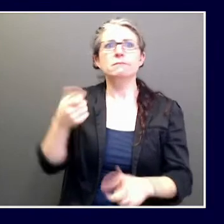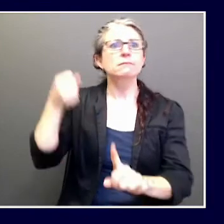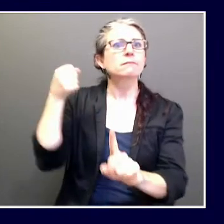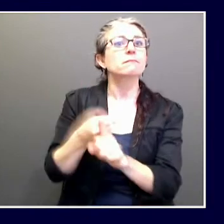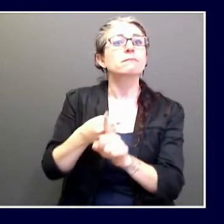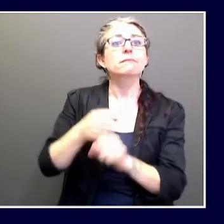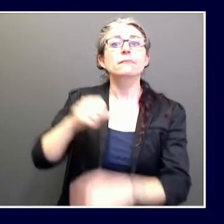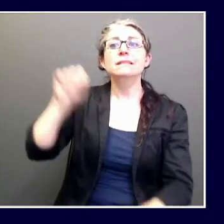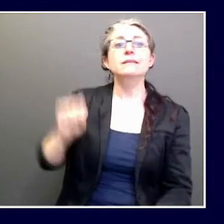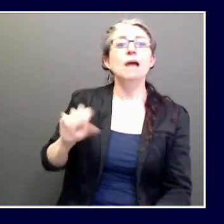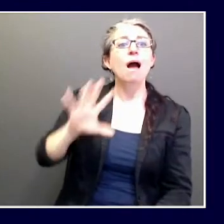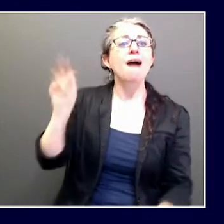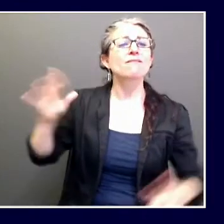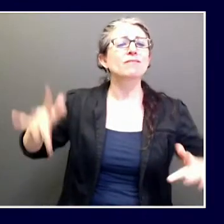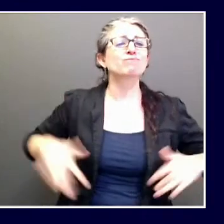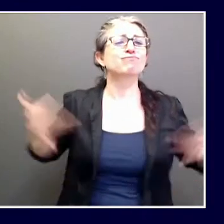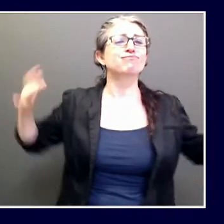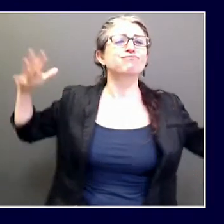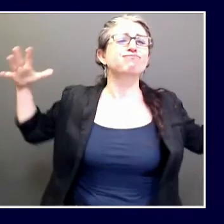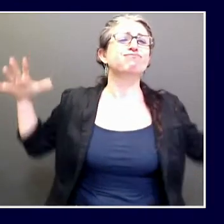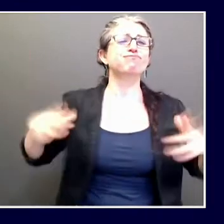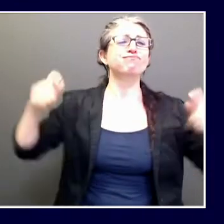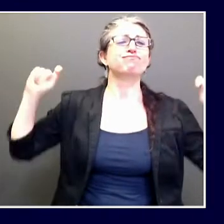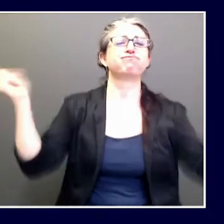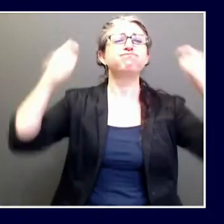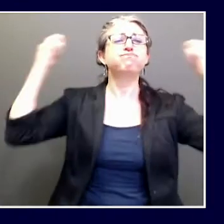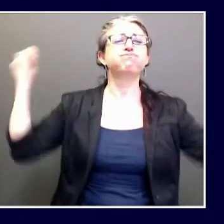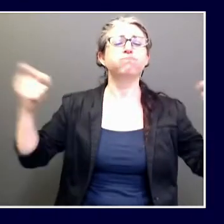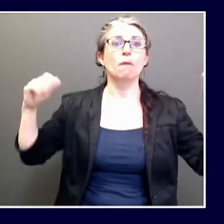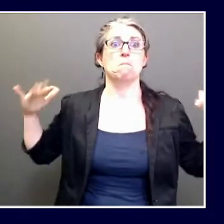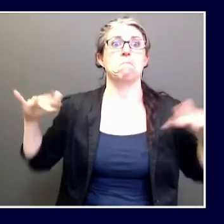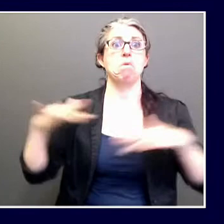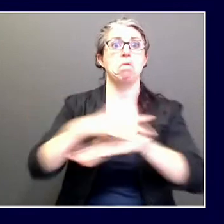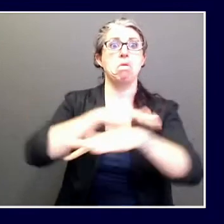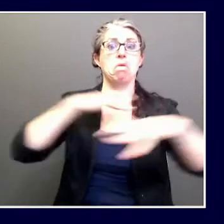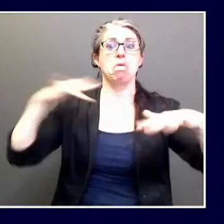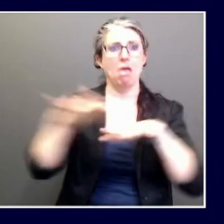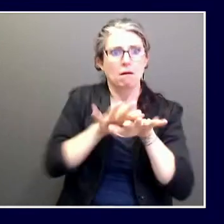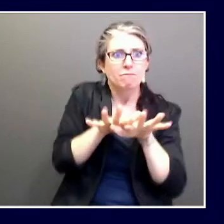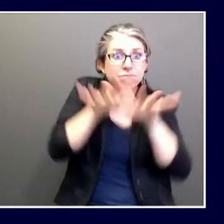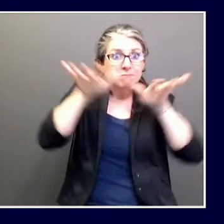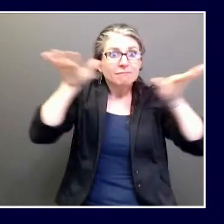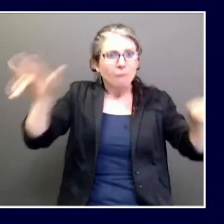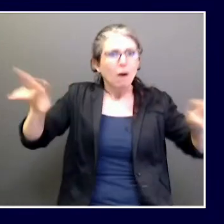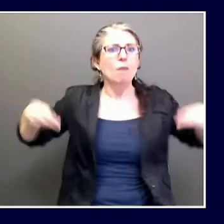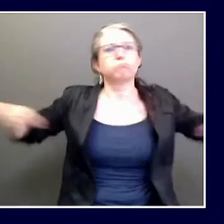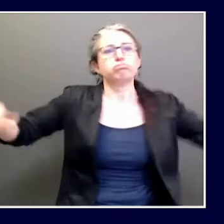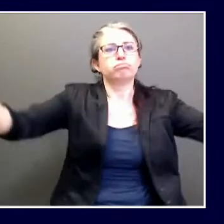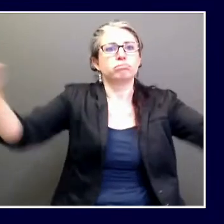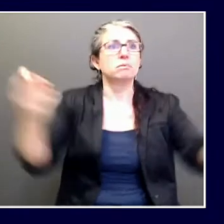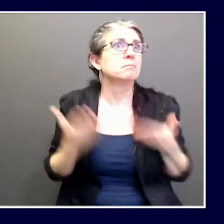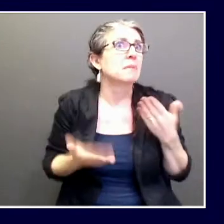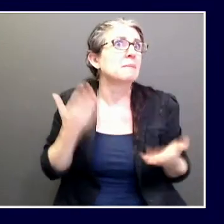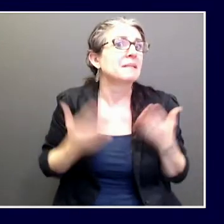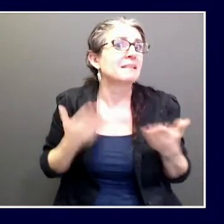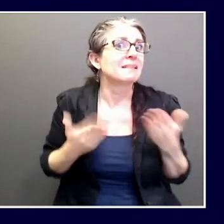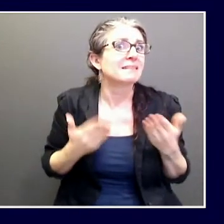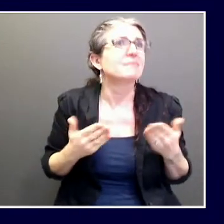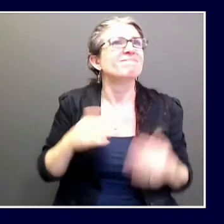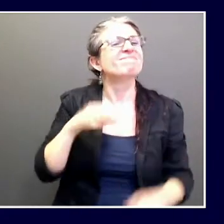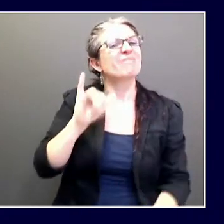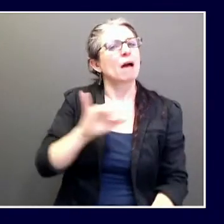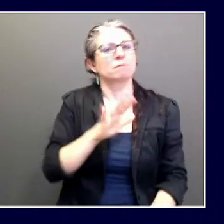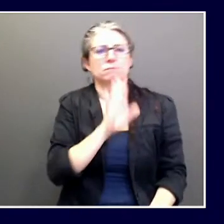could have also led to that same uptick in cases. Now, this is what epidemiologists do. We try to disentangle correlation